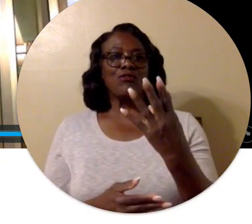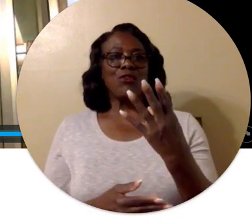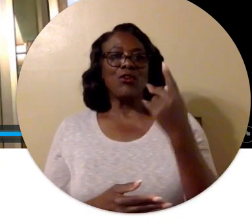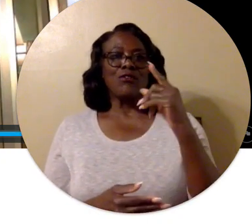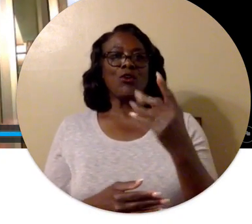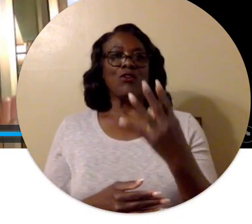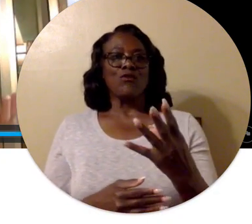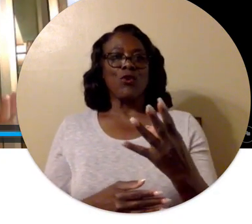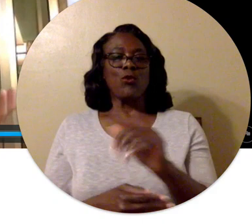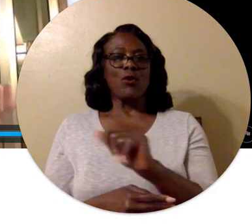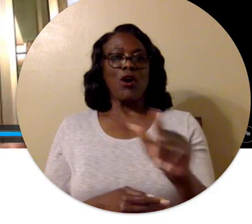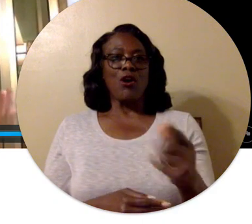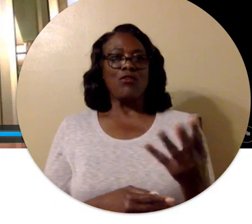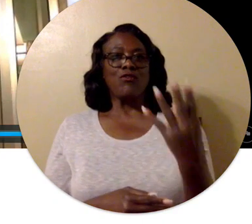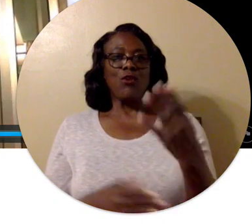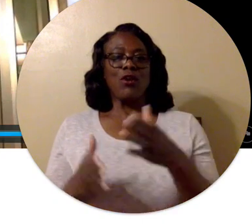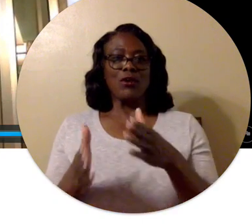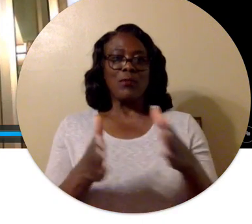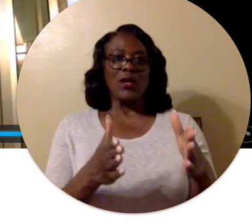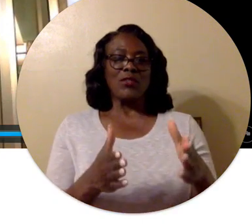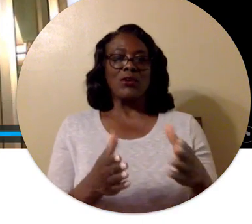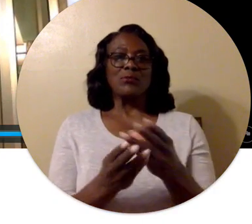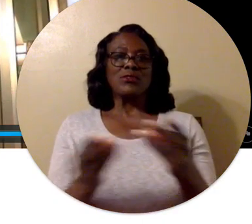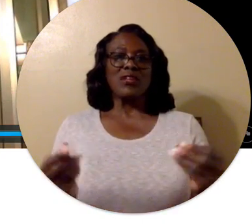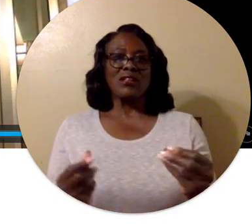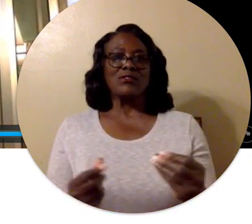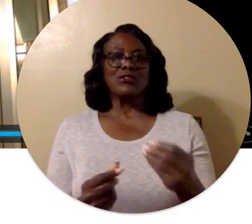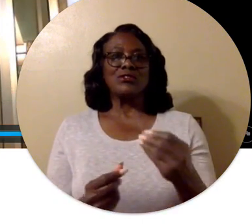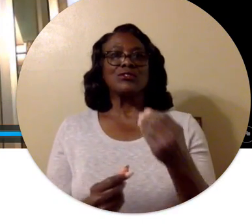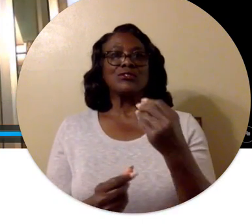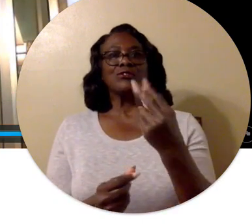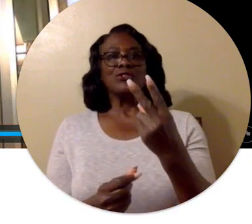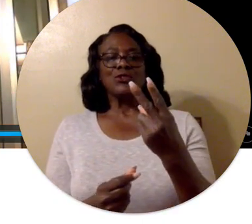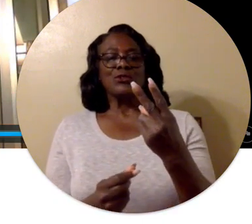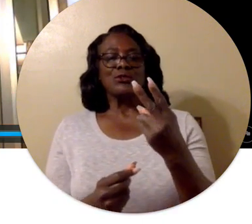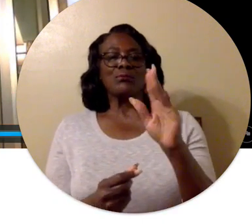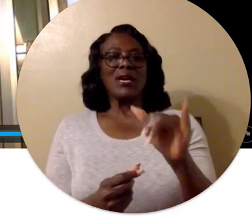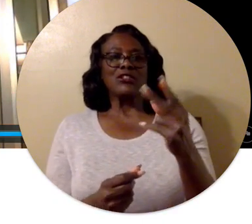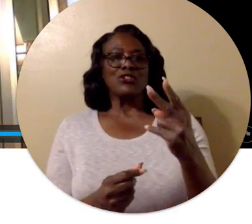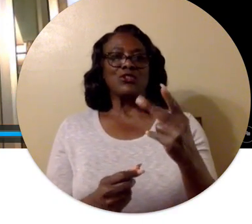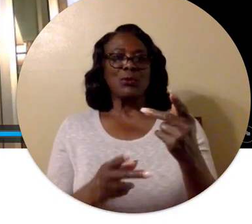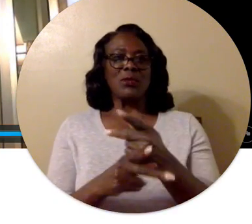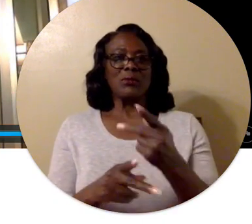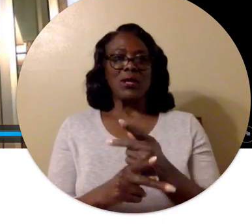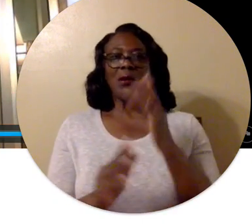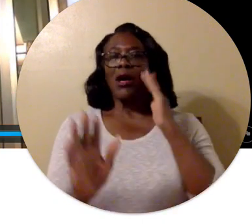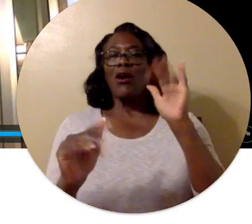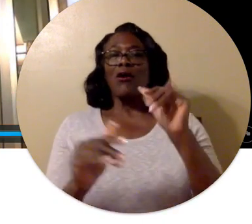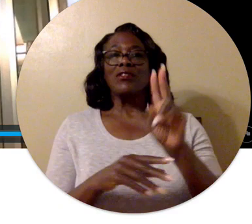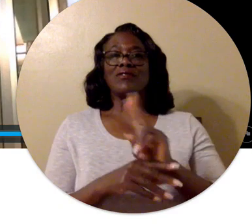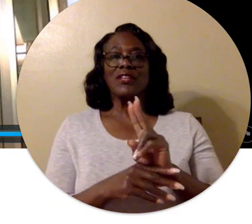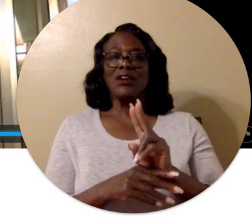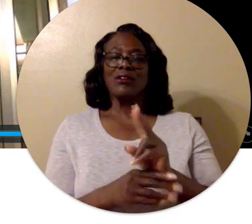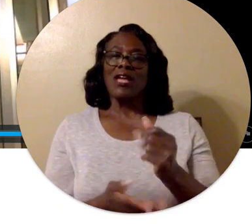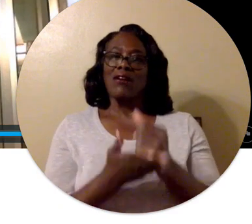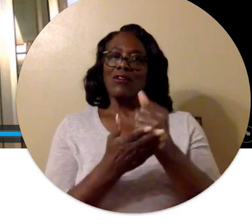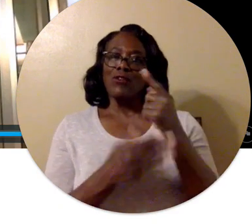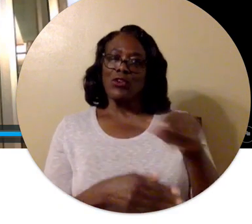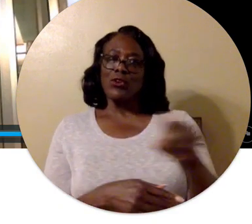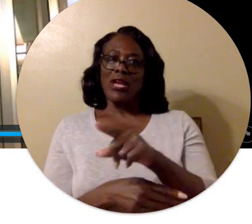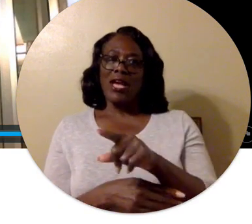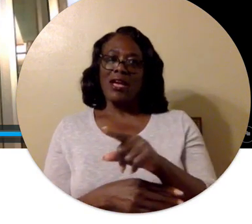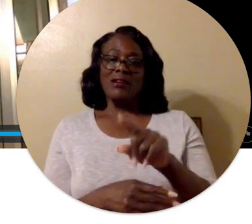4 methods for solving 2 by 2 multiplication. So I hope this video is helpful for you guys. If you've got questions, reach out to your